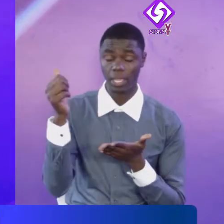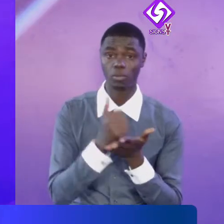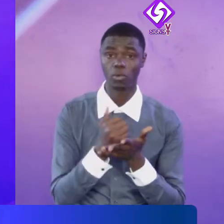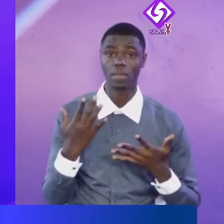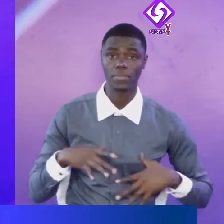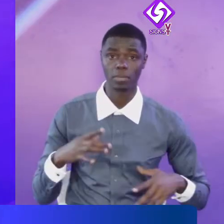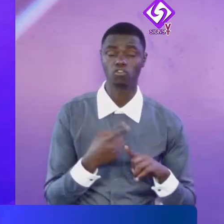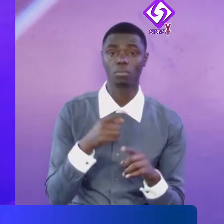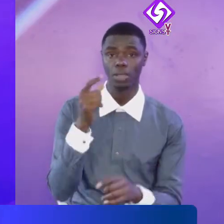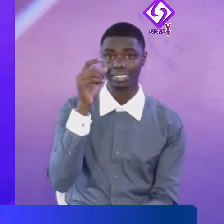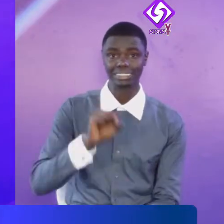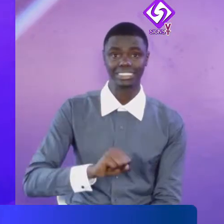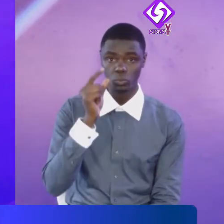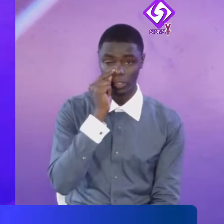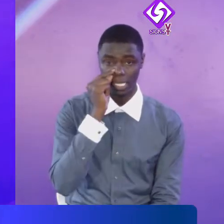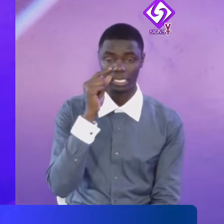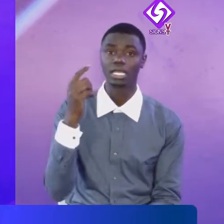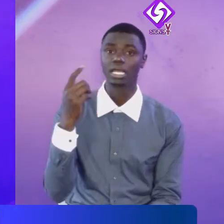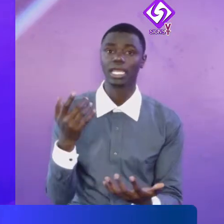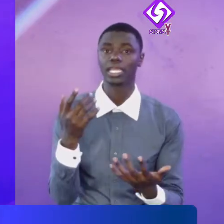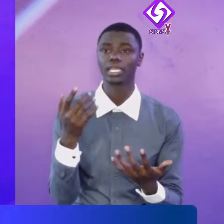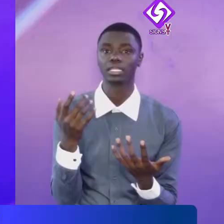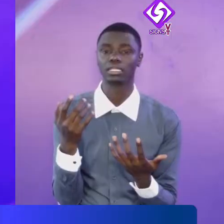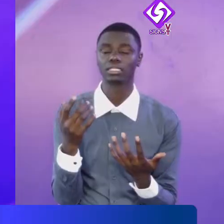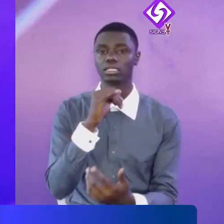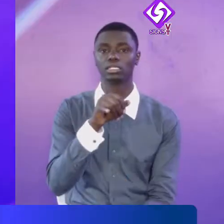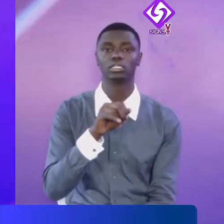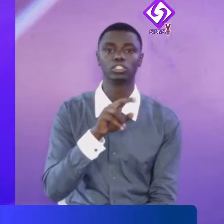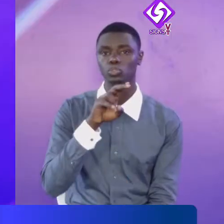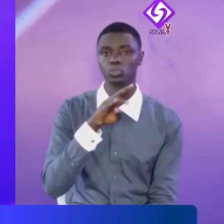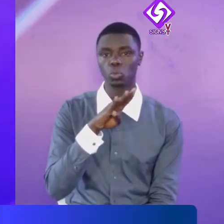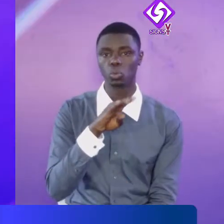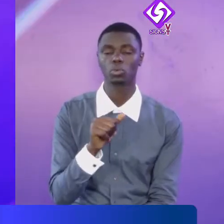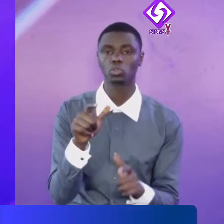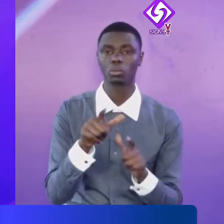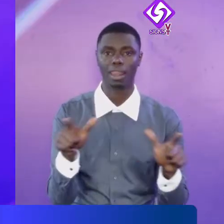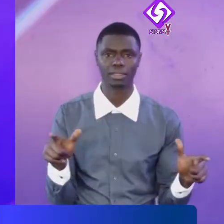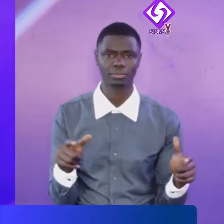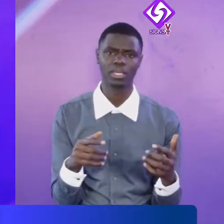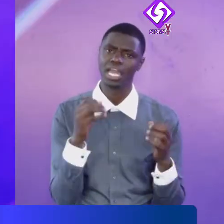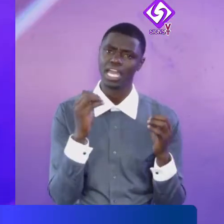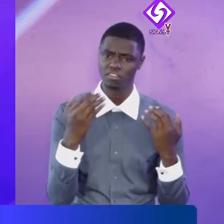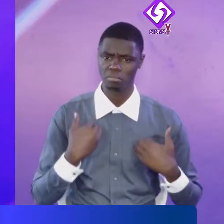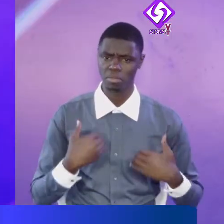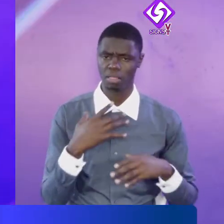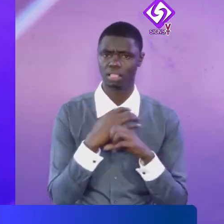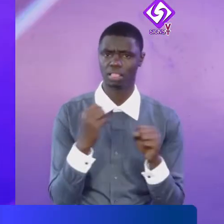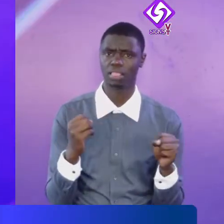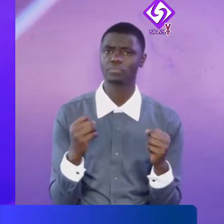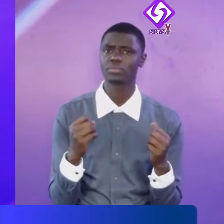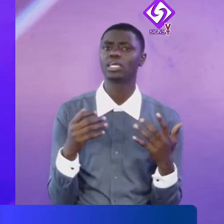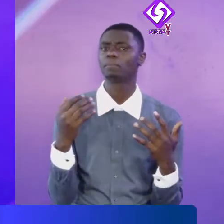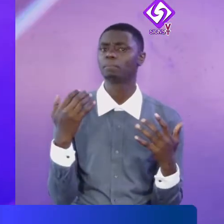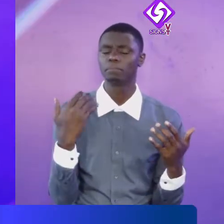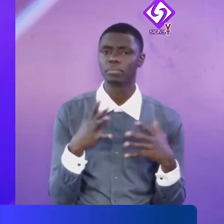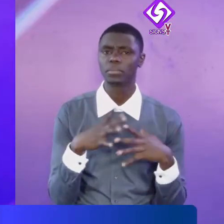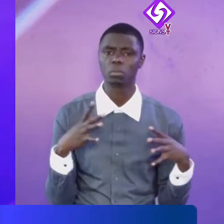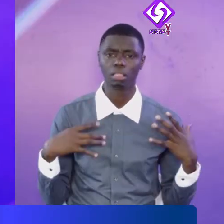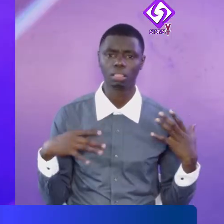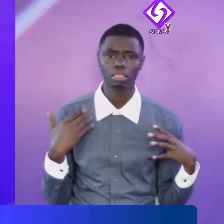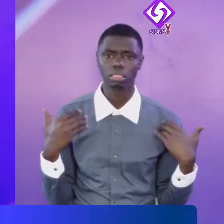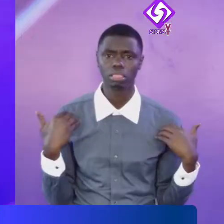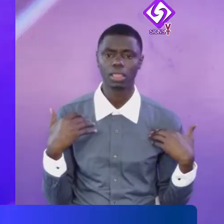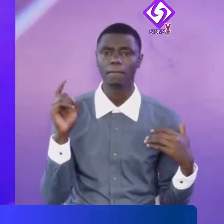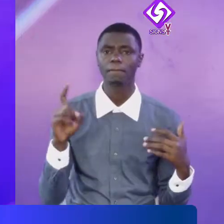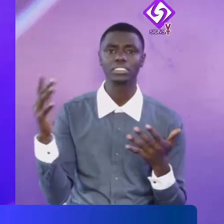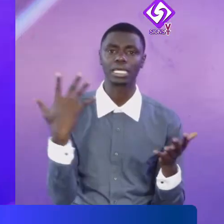Jubaland instead of them disturbing our border? In fact, if I was President William Ruto, those people disturbing us, we should arrest them and make them work for us in Kenya